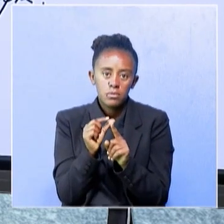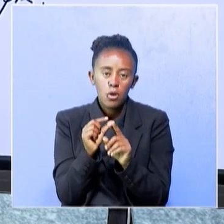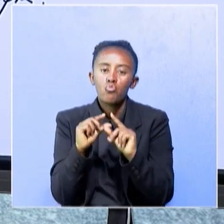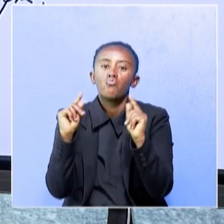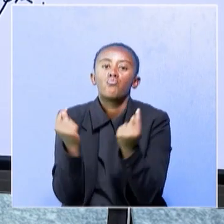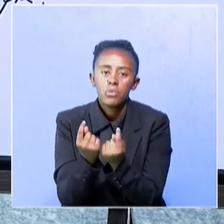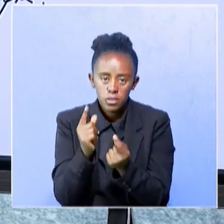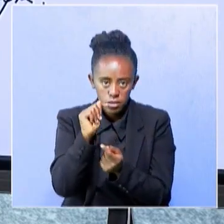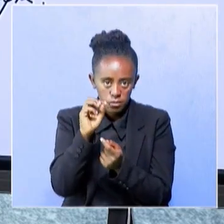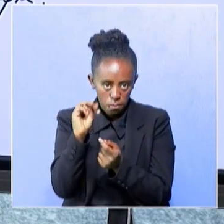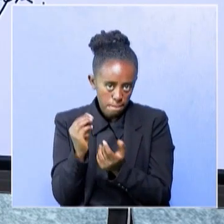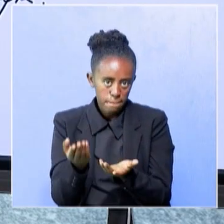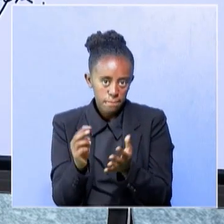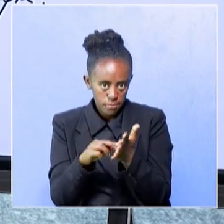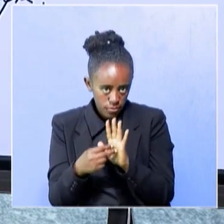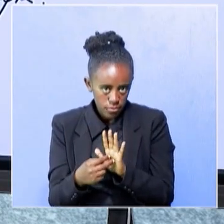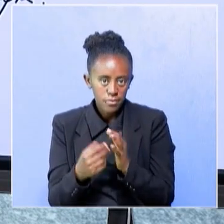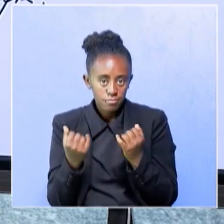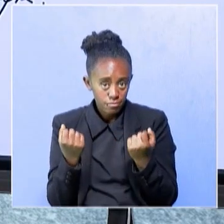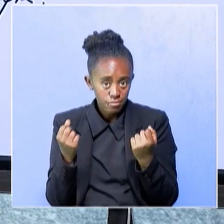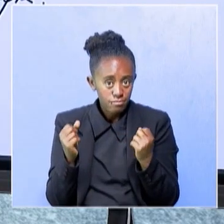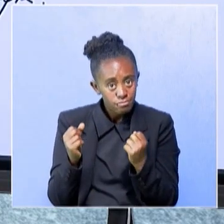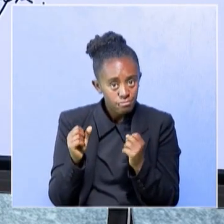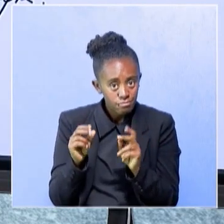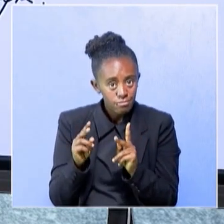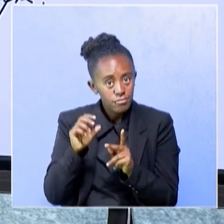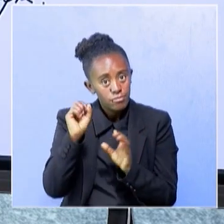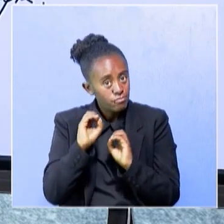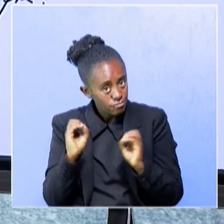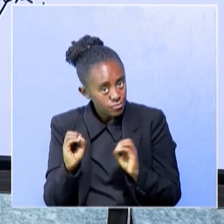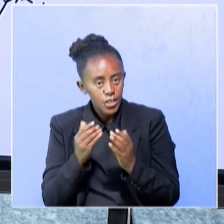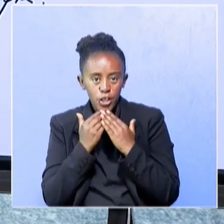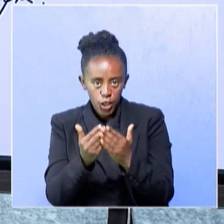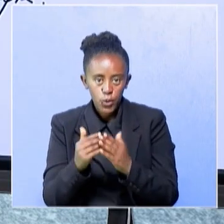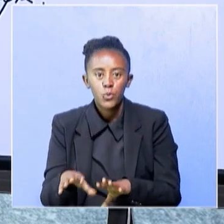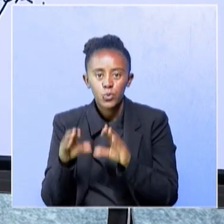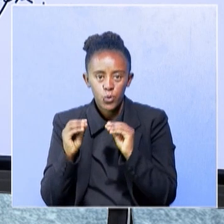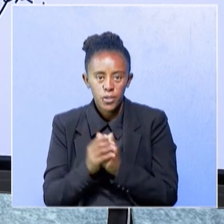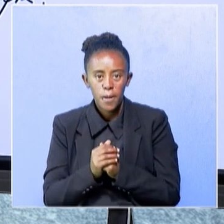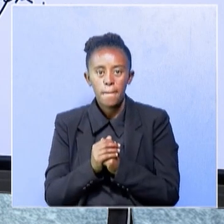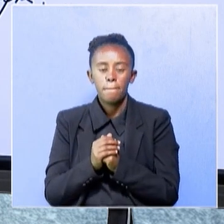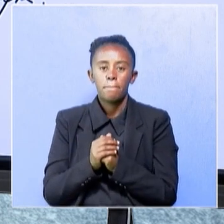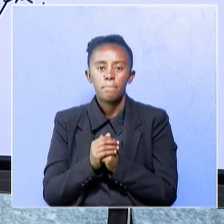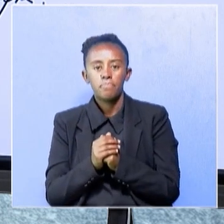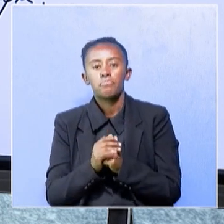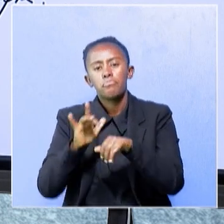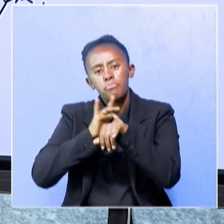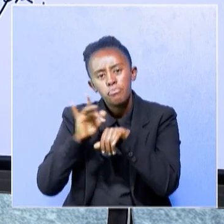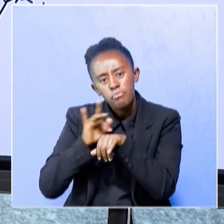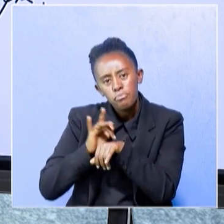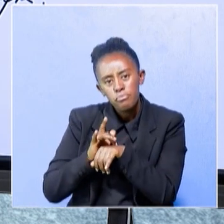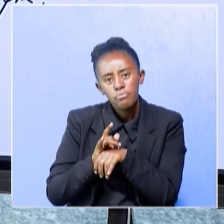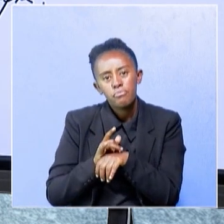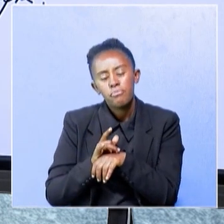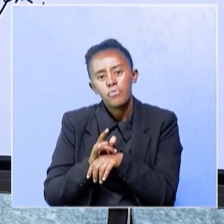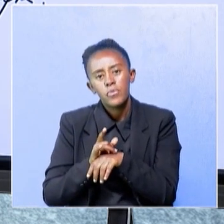group. That was why I use here now without S. Thank you very much, students. Yeah, blank is important for your